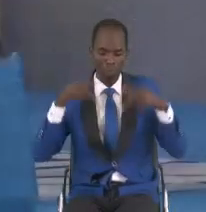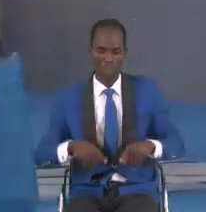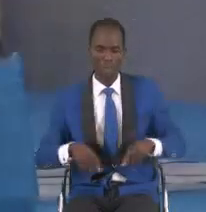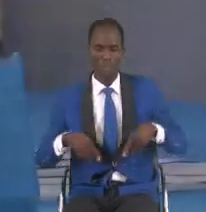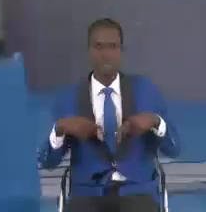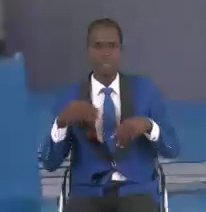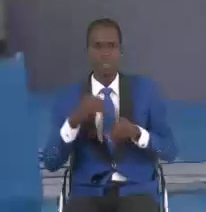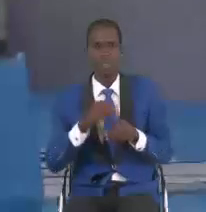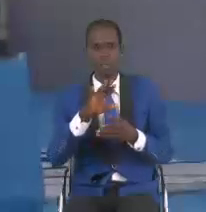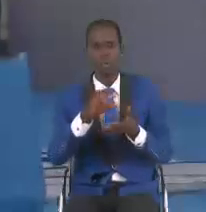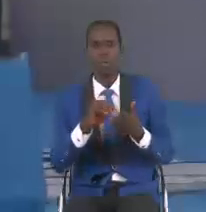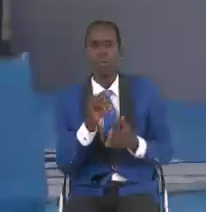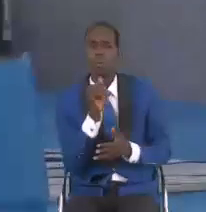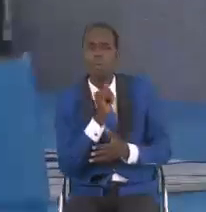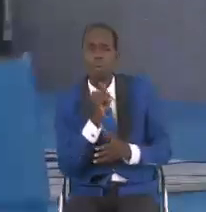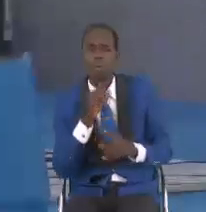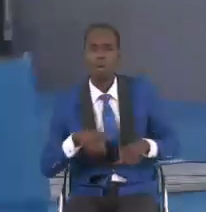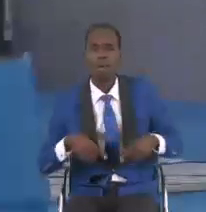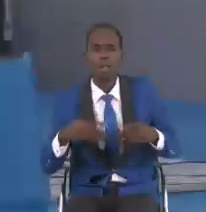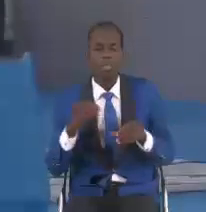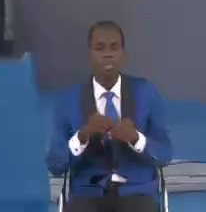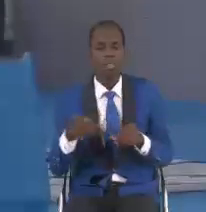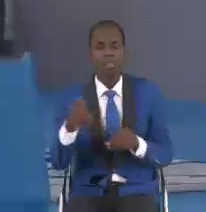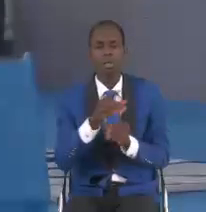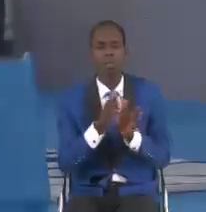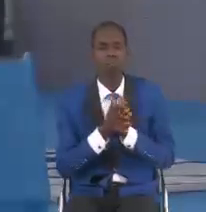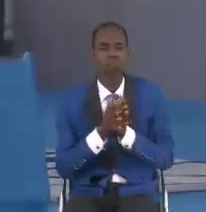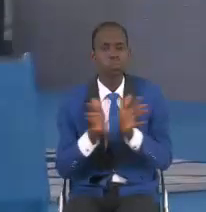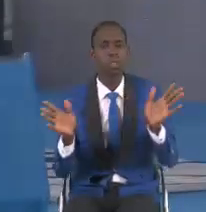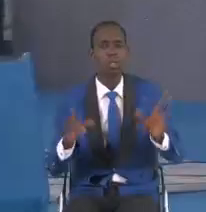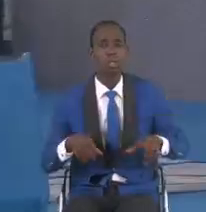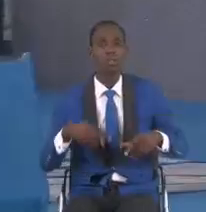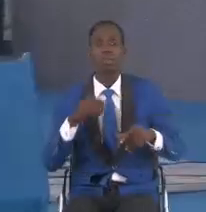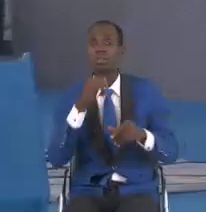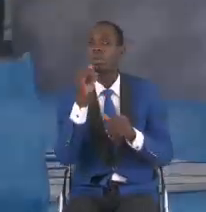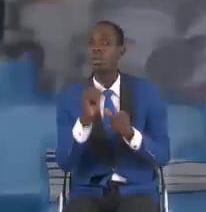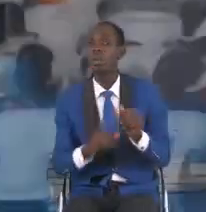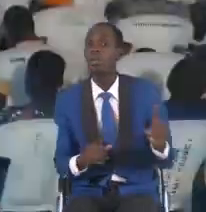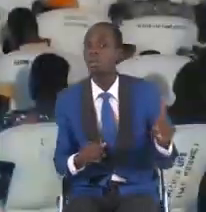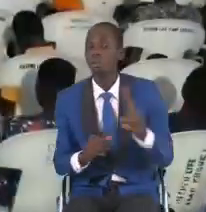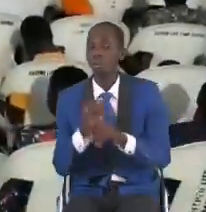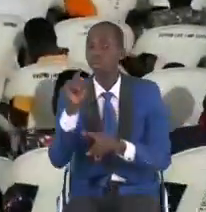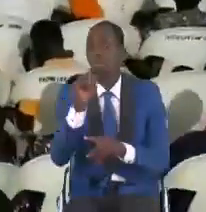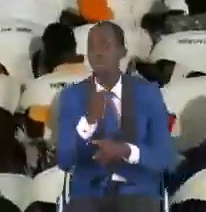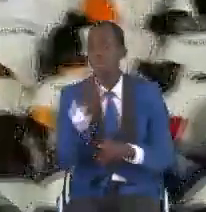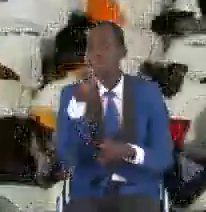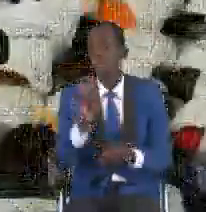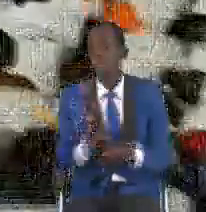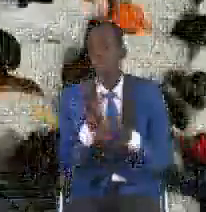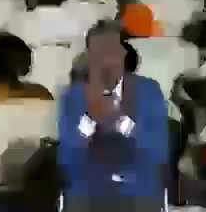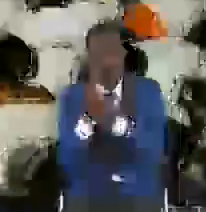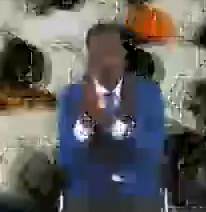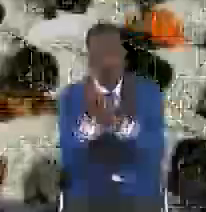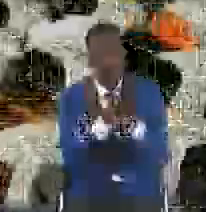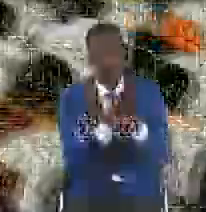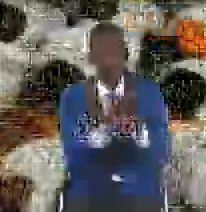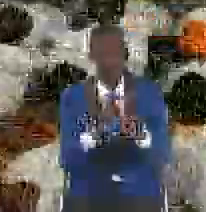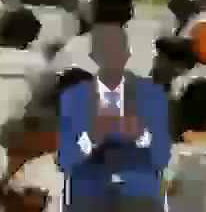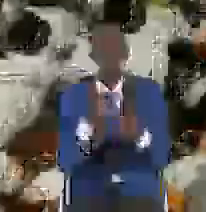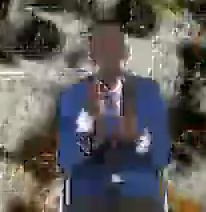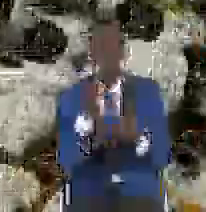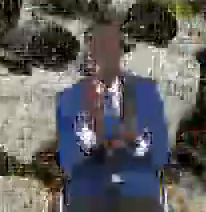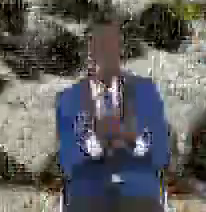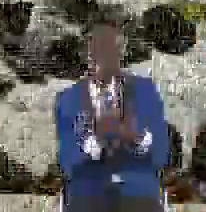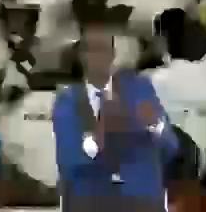private lives, in their public lives. It's not everyone. Therefore, you will watch. It's not just that so and so told